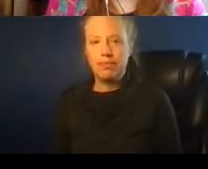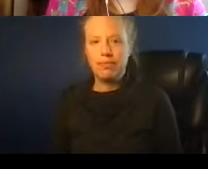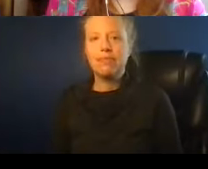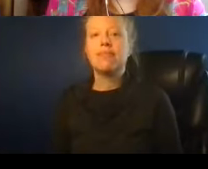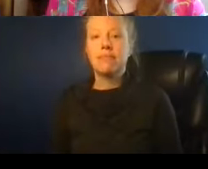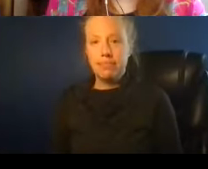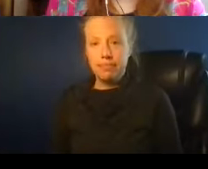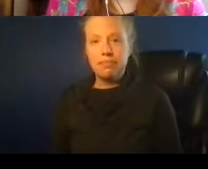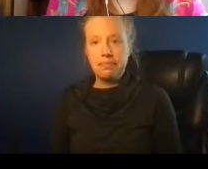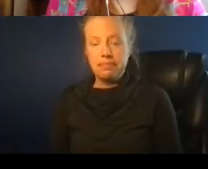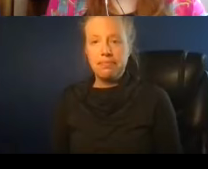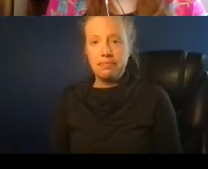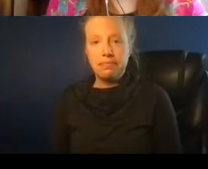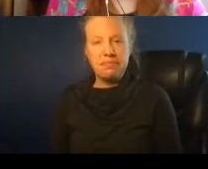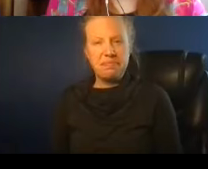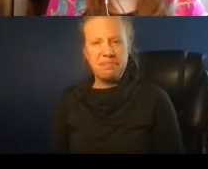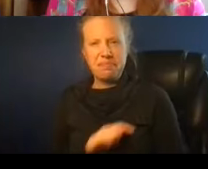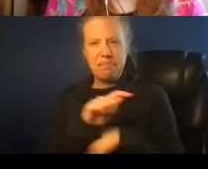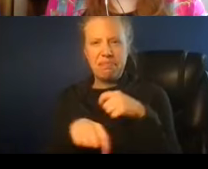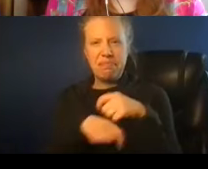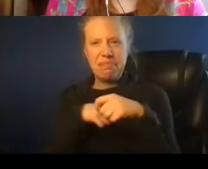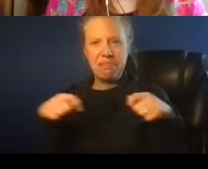a moment.